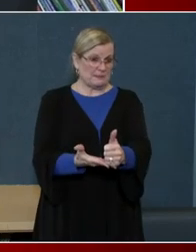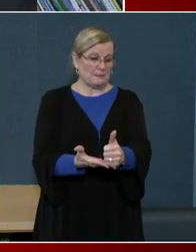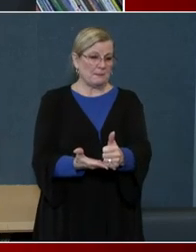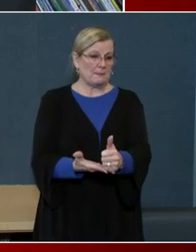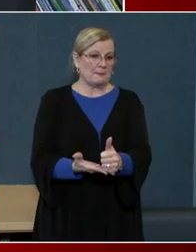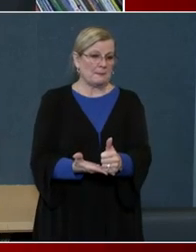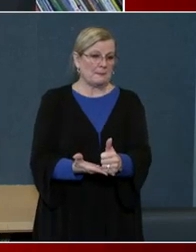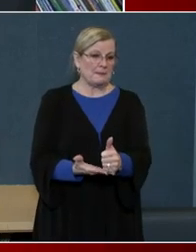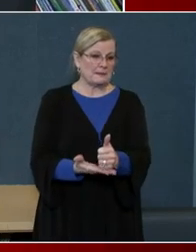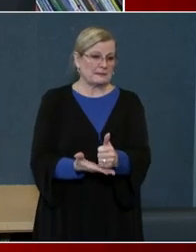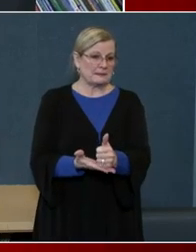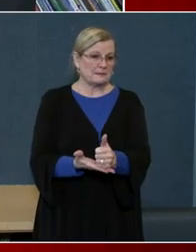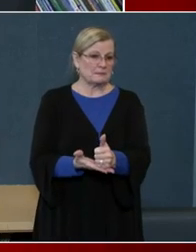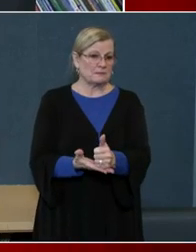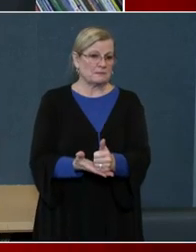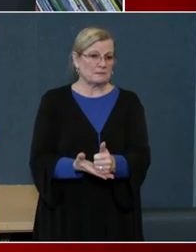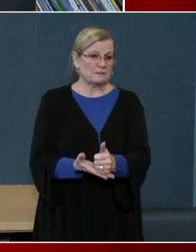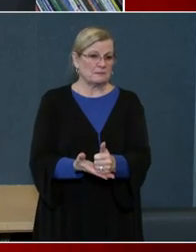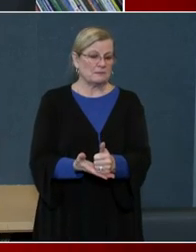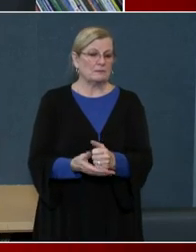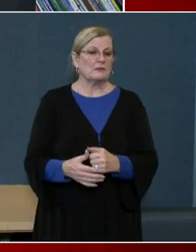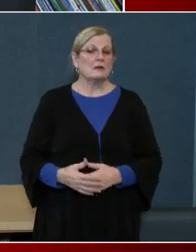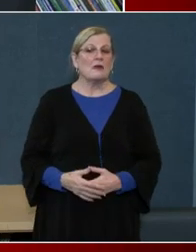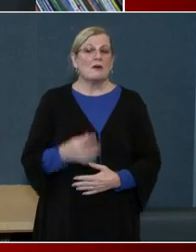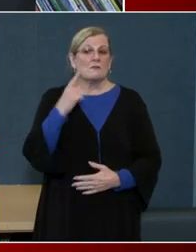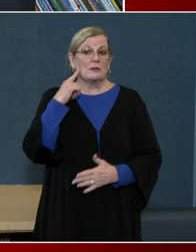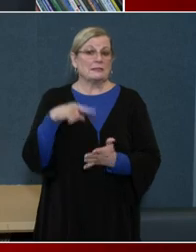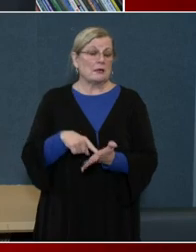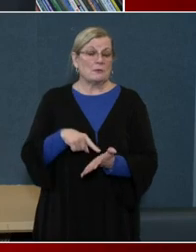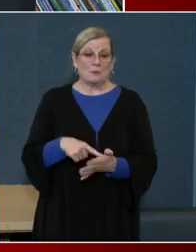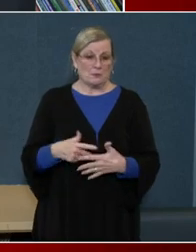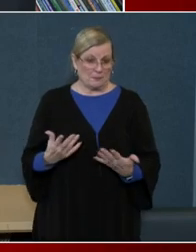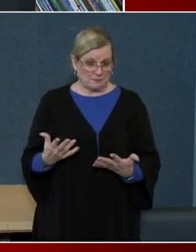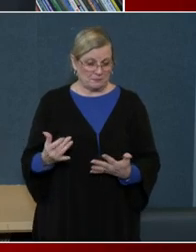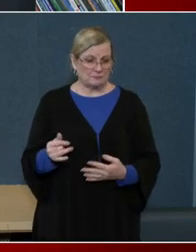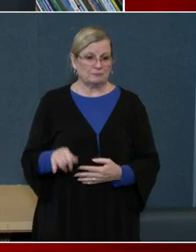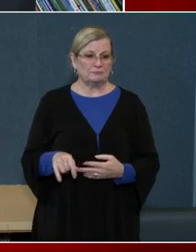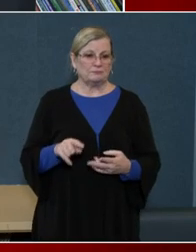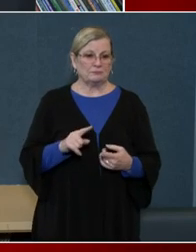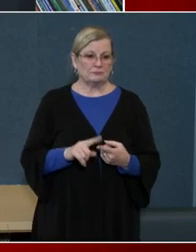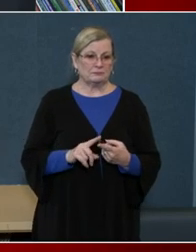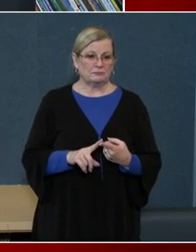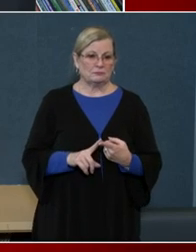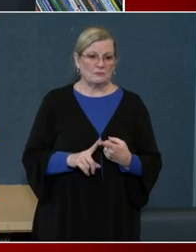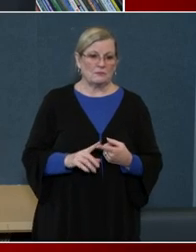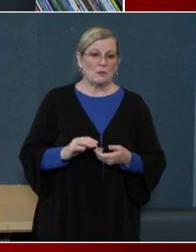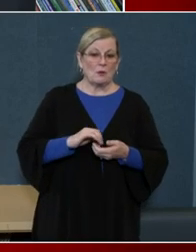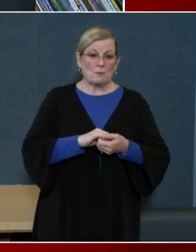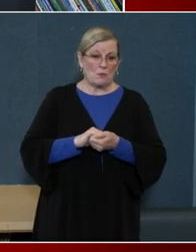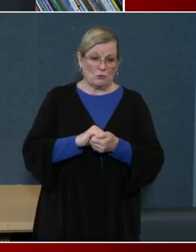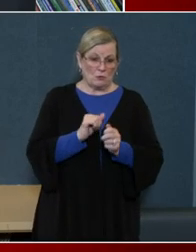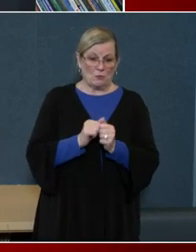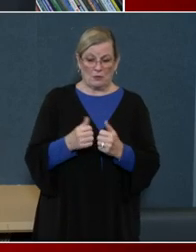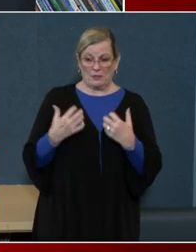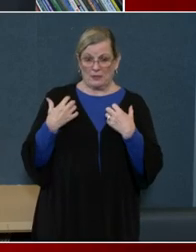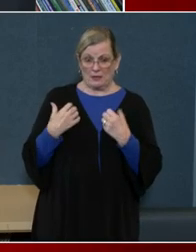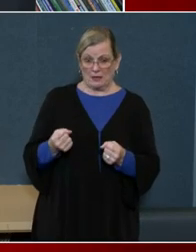for example, giving the Department of Human Services discretion to waive